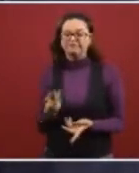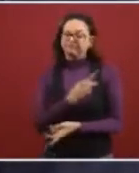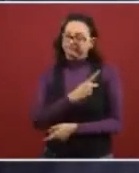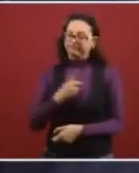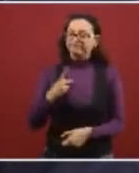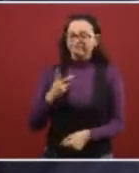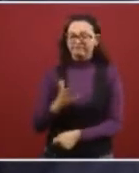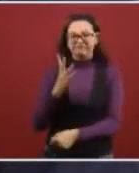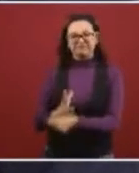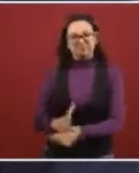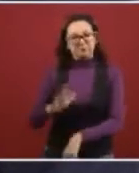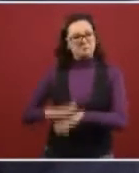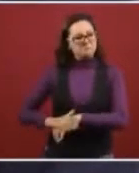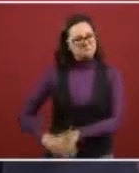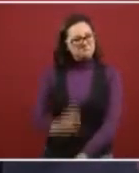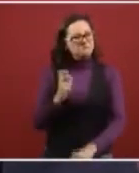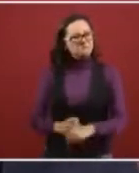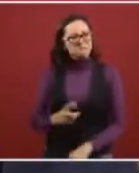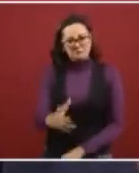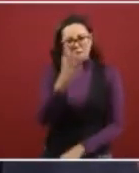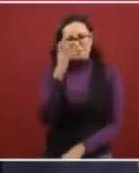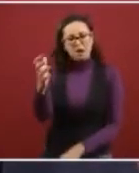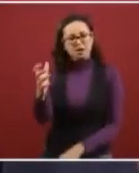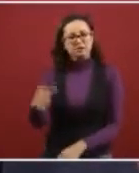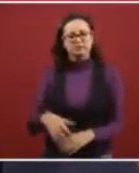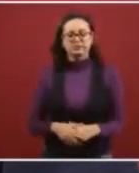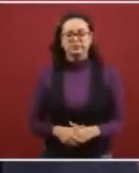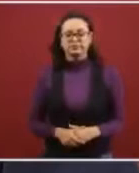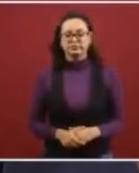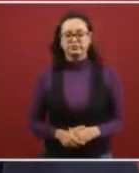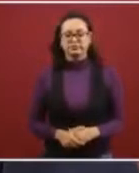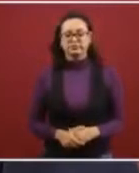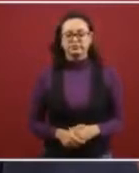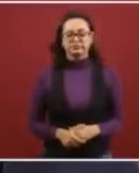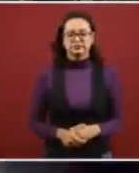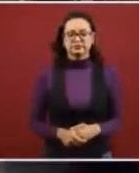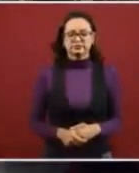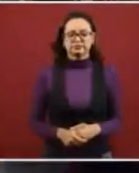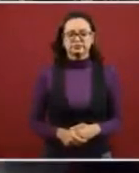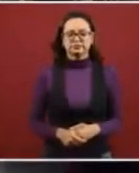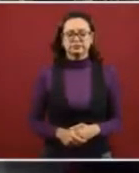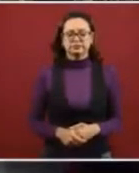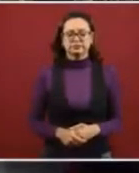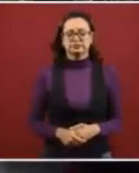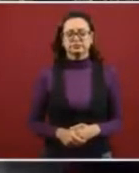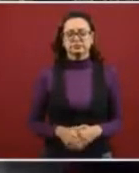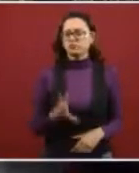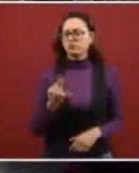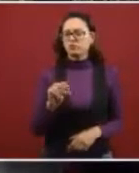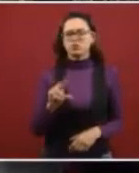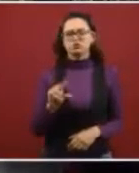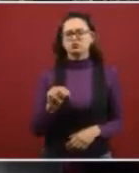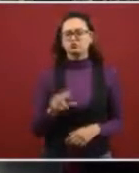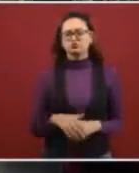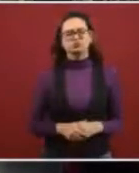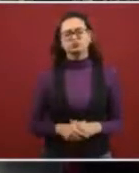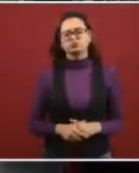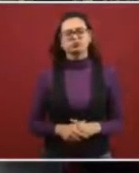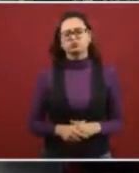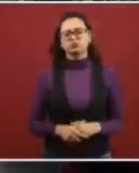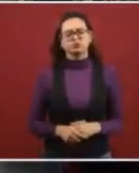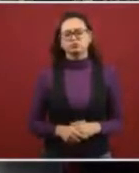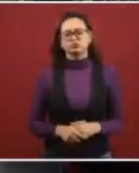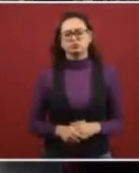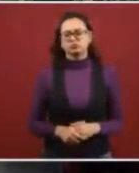castigado con he más needs severidad. To be punished with more severity. No, no, no. Y